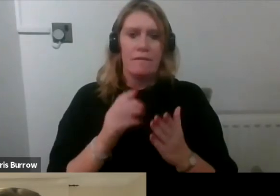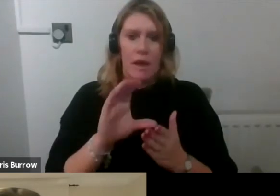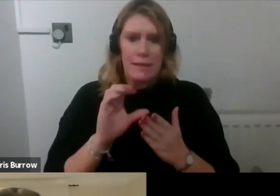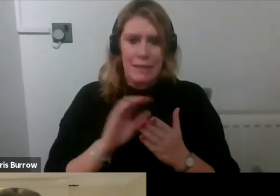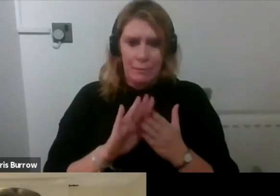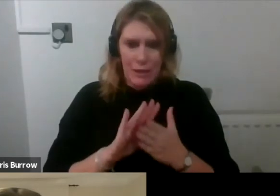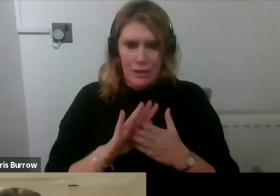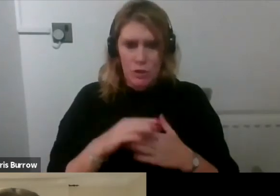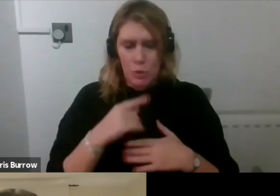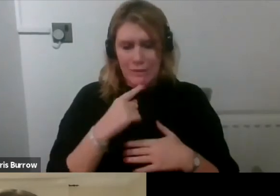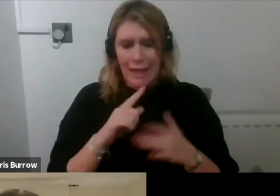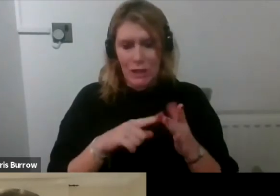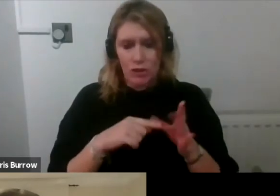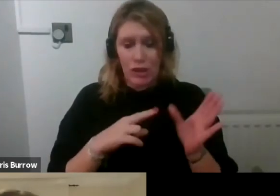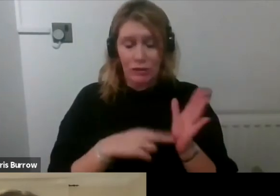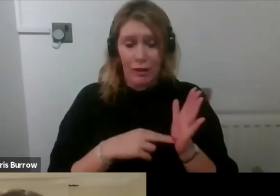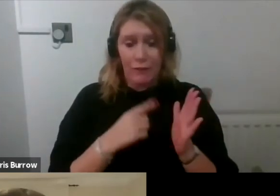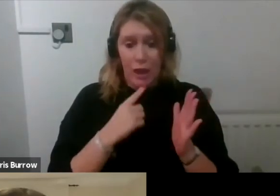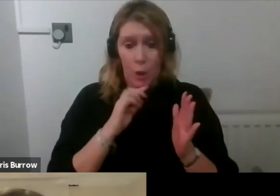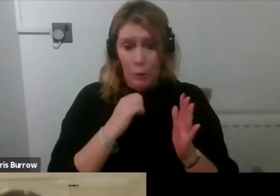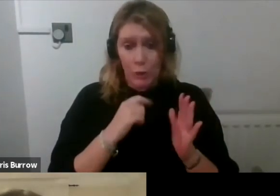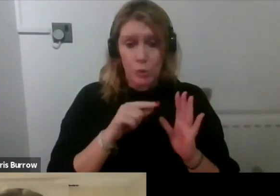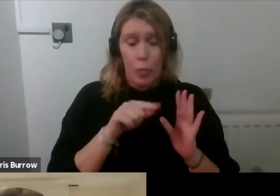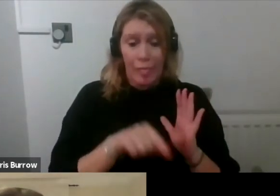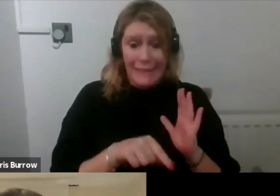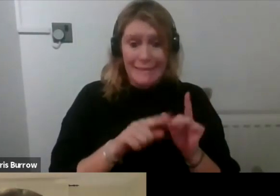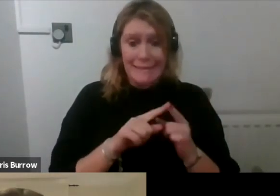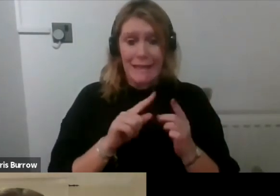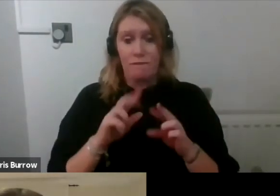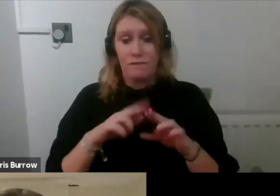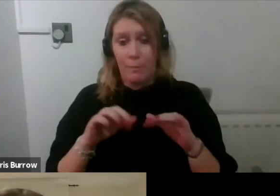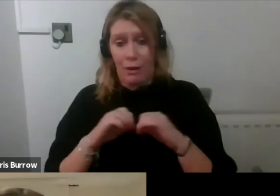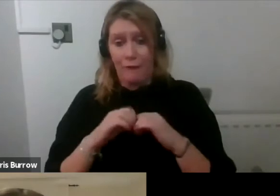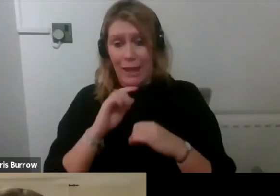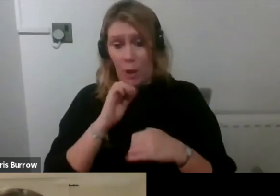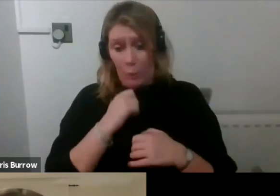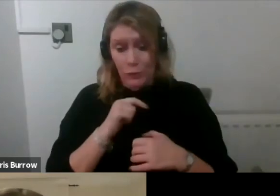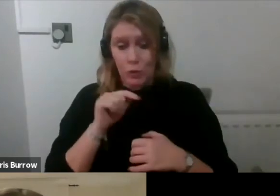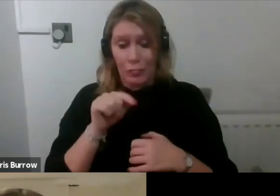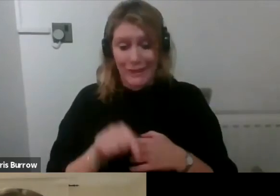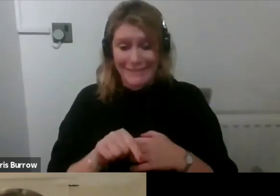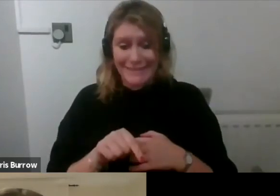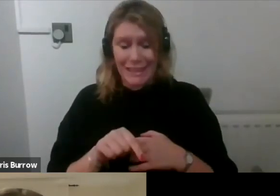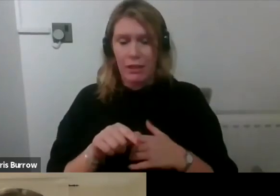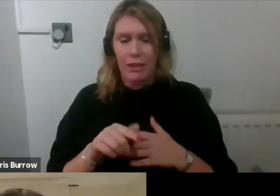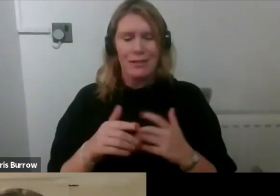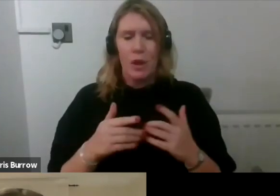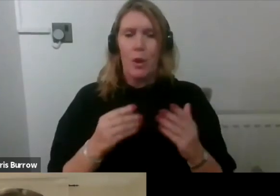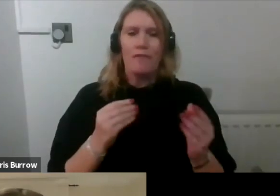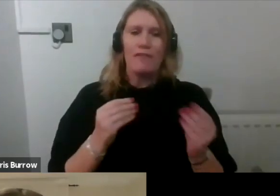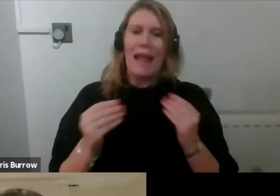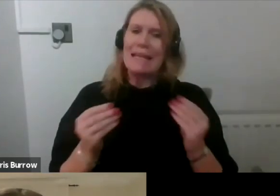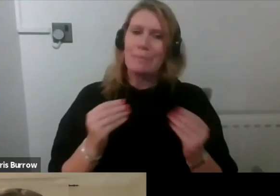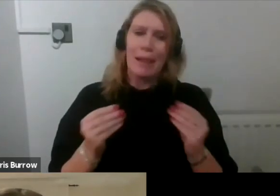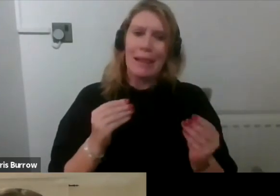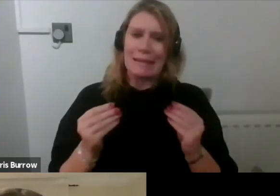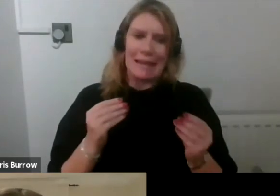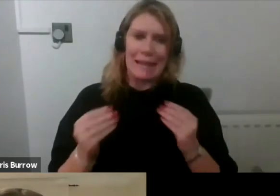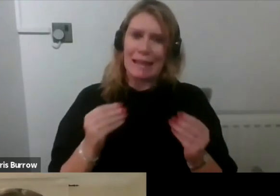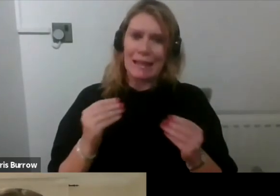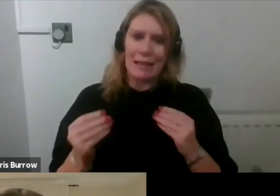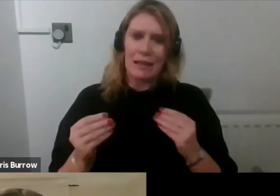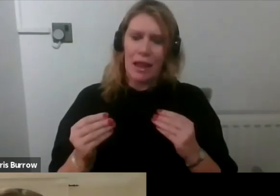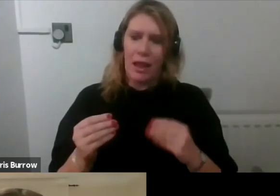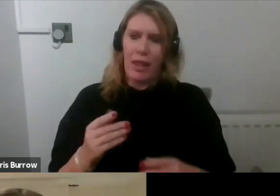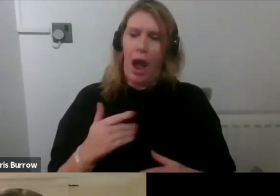in January, I'm going to do this, in February, I'm going to do that. There's no kind of movement that says, I'm